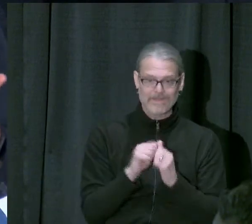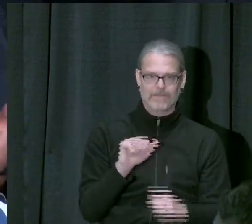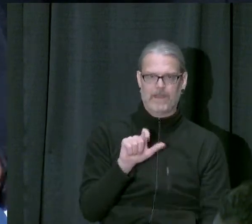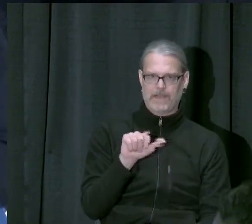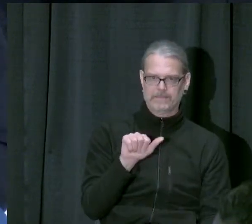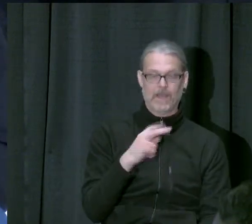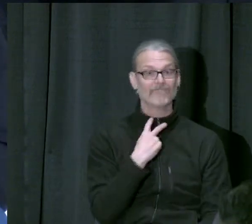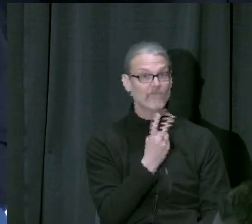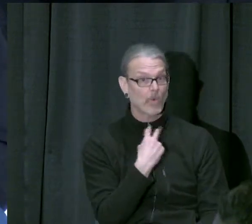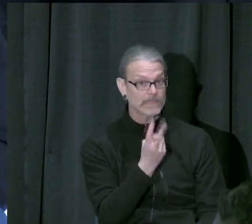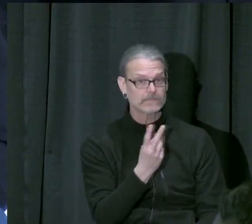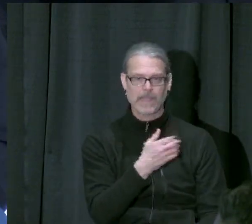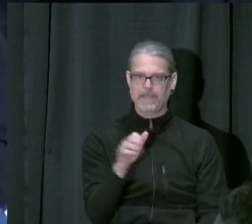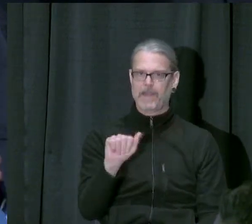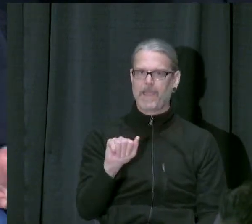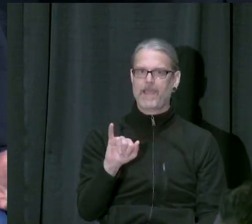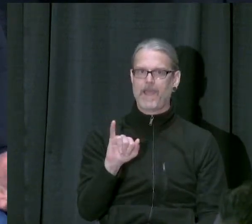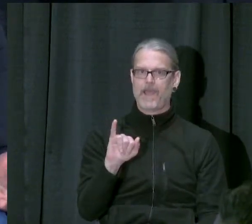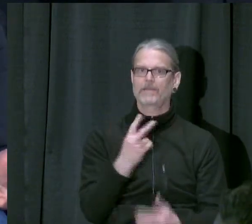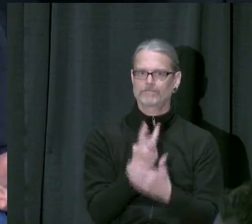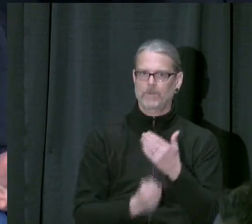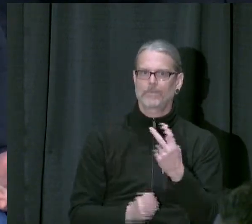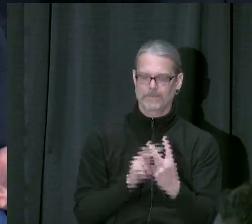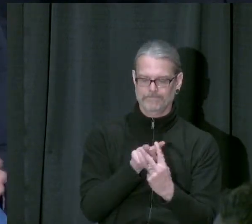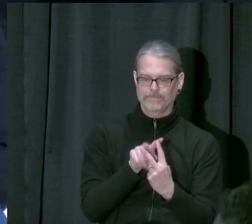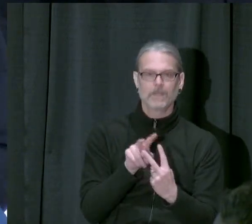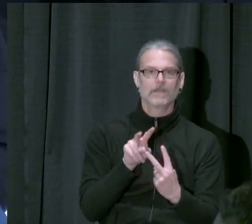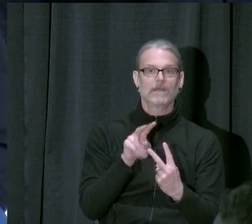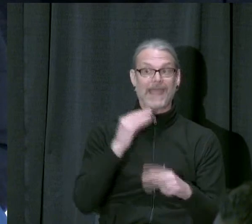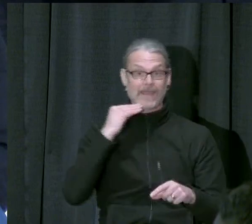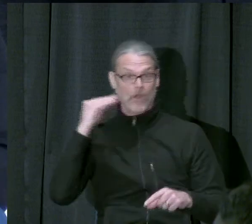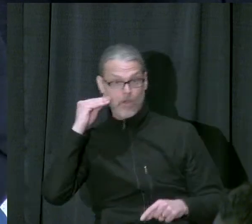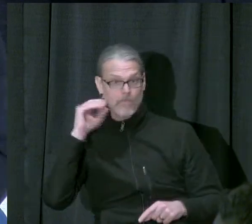voice, with the AI, at home as well as in store.